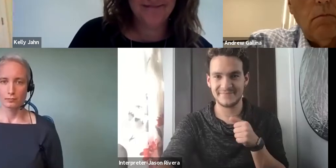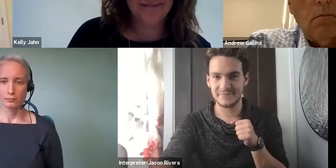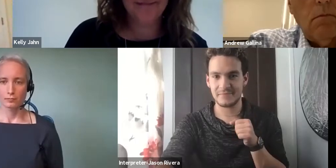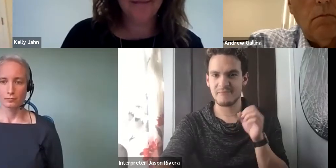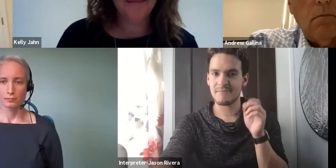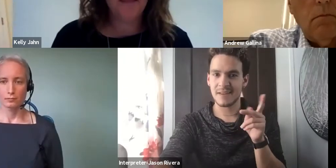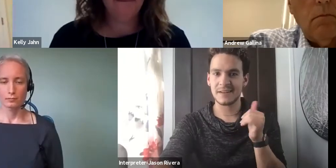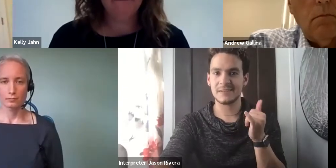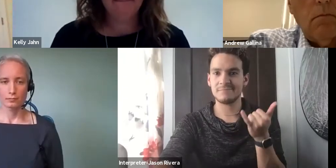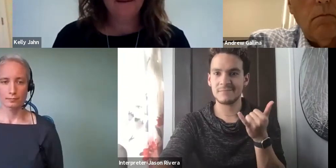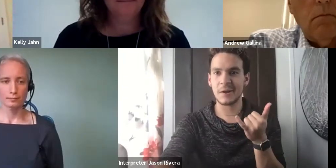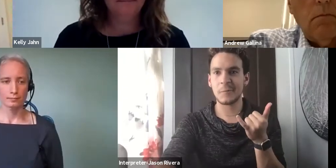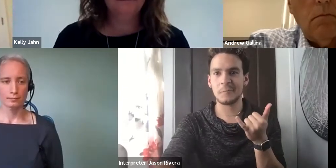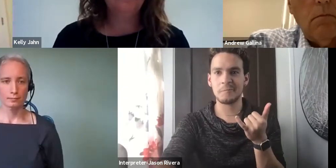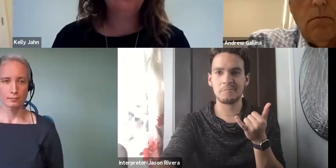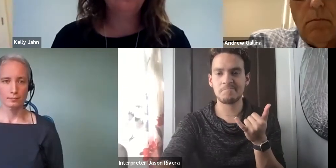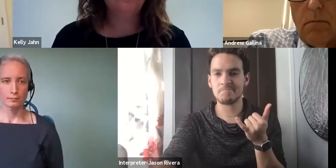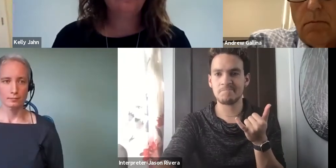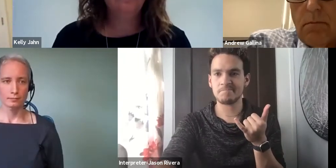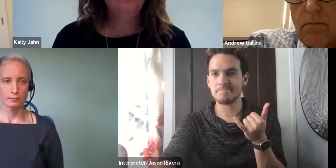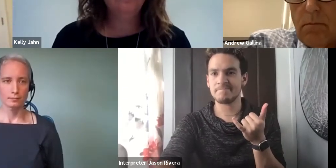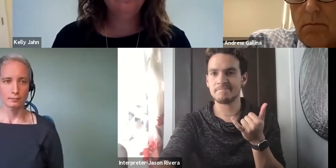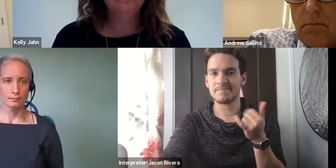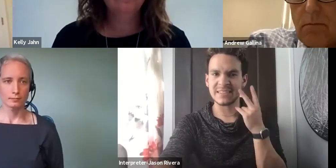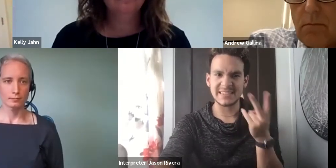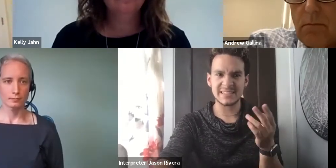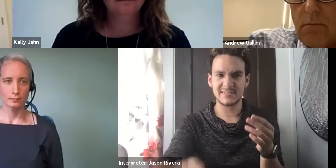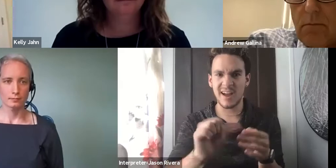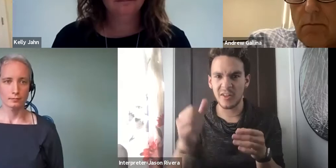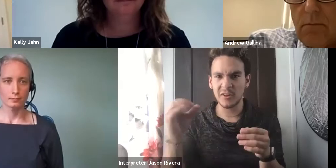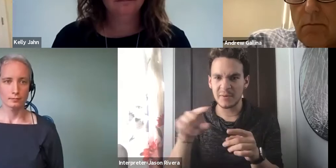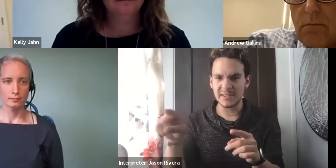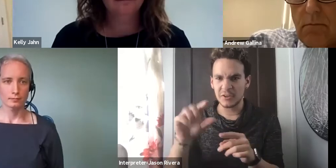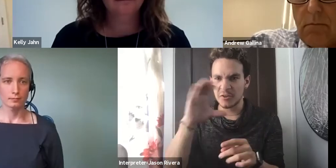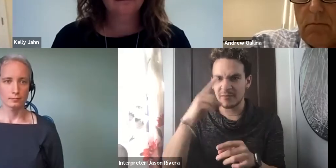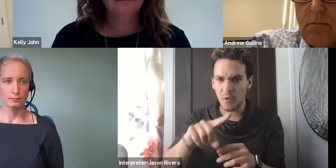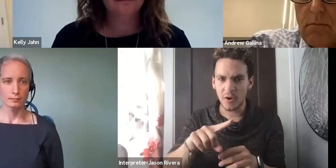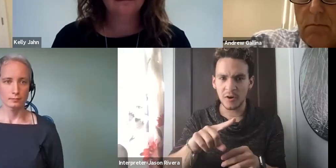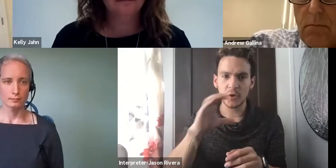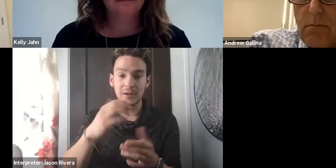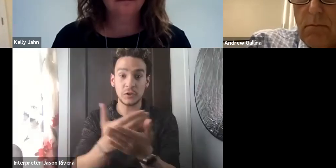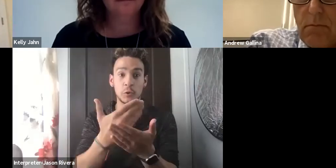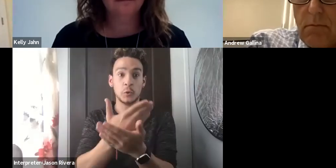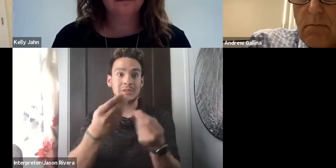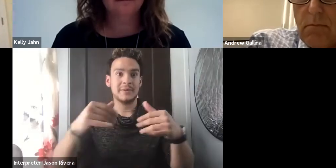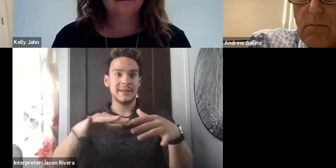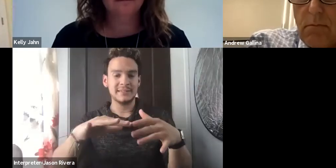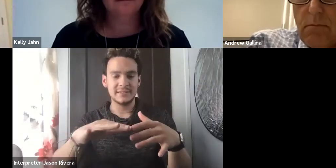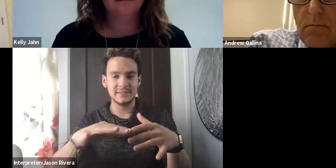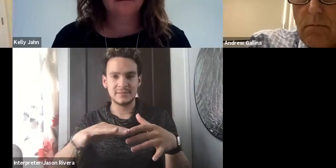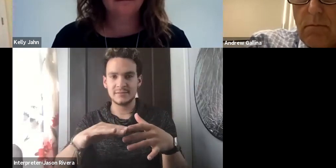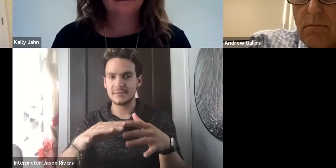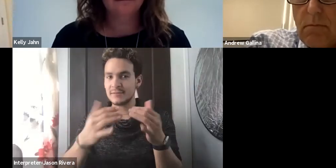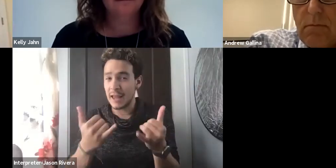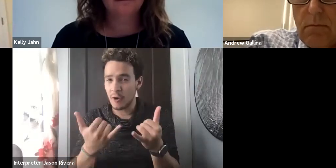Well, looking at maybe what companies are looking for now when they are looking at new spaces, is there more